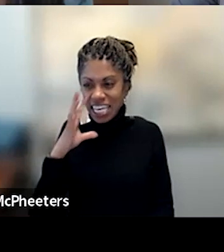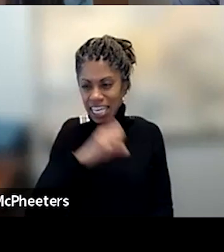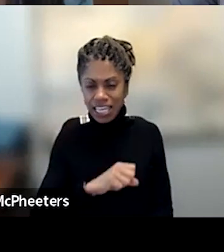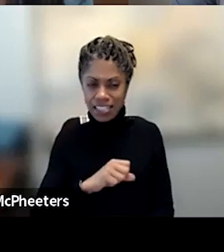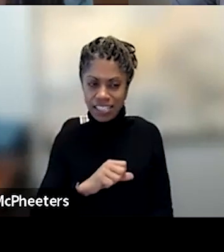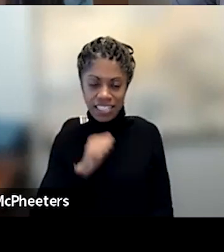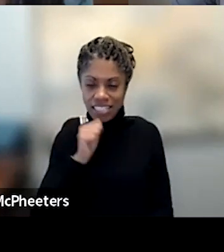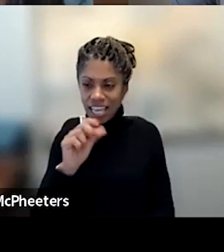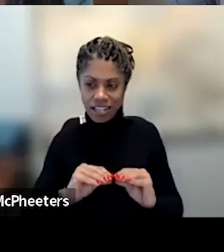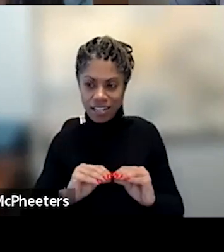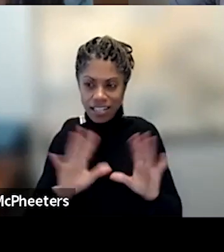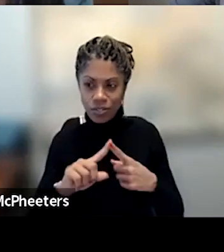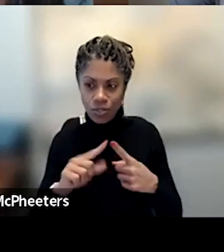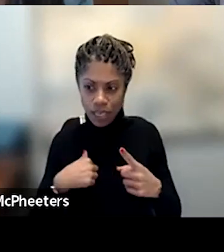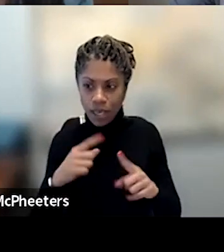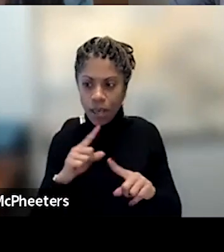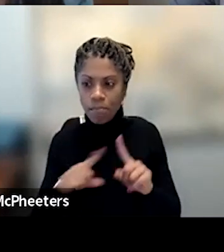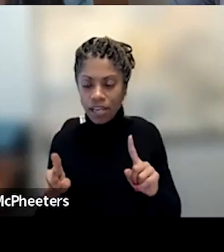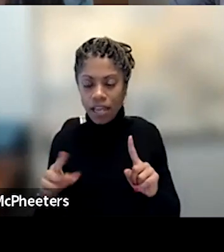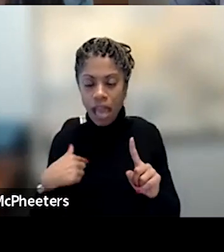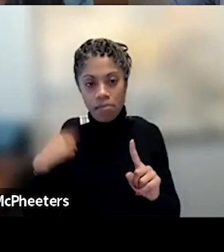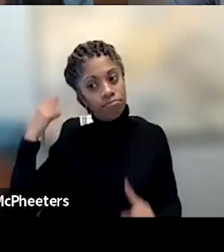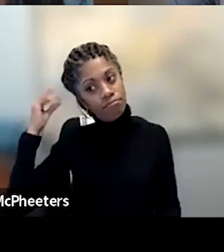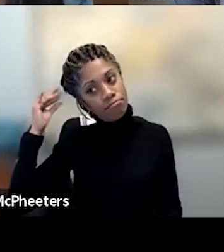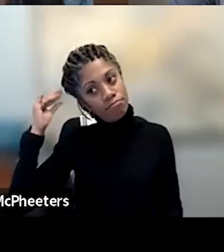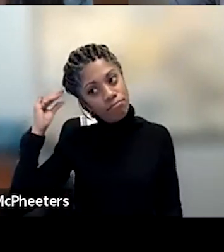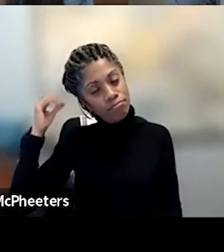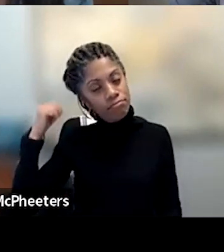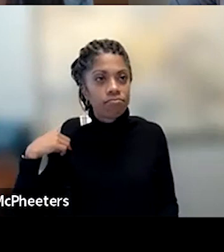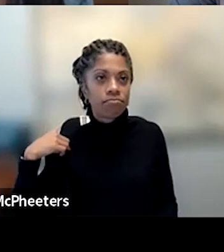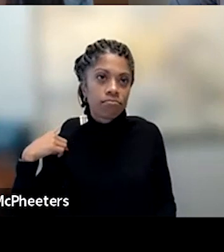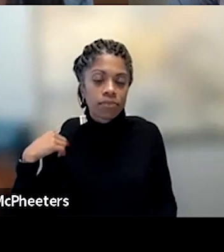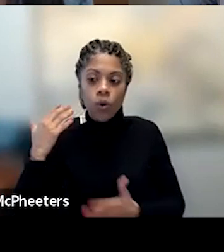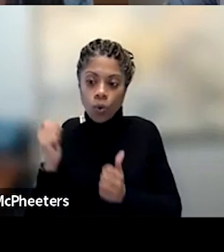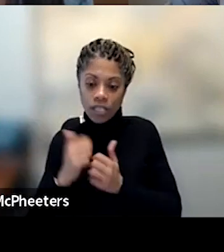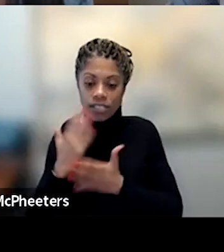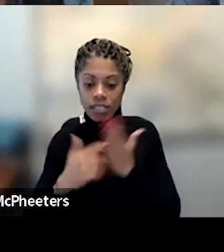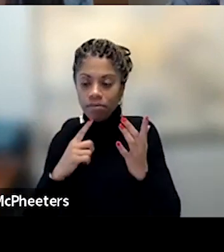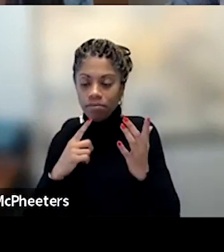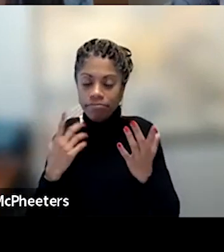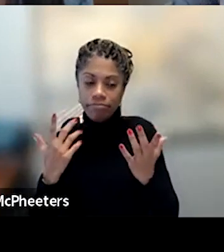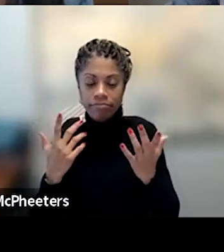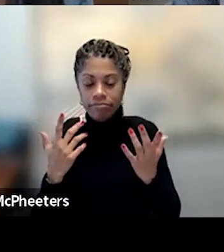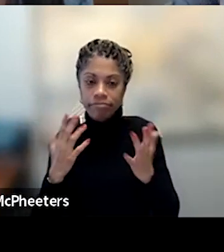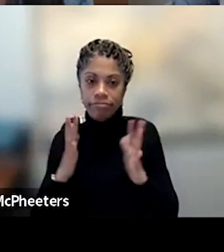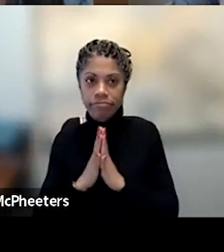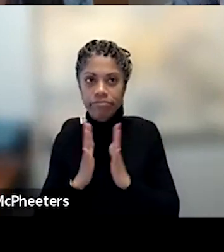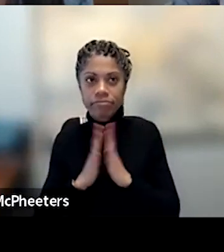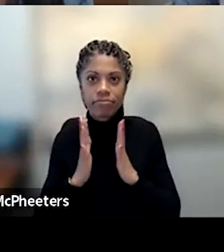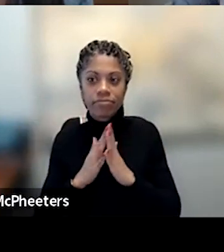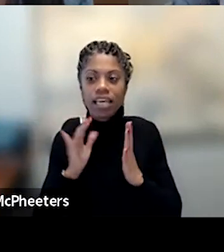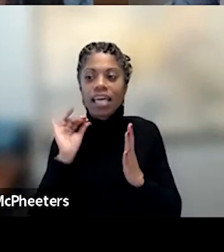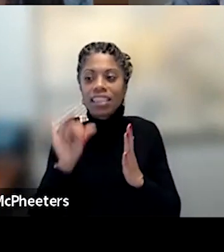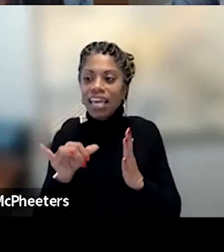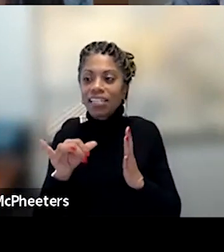me, but it is provoking me to think about some dialogue I've had with some colleagues and people outside my